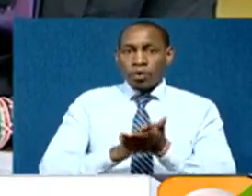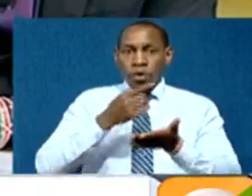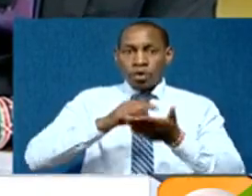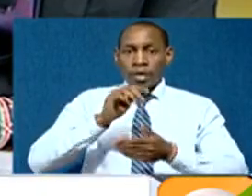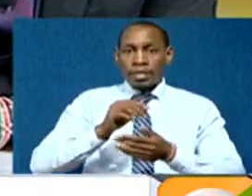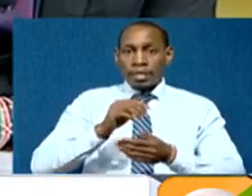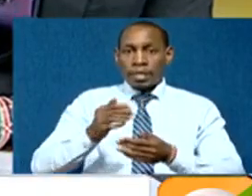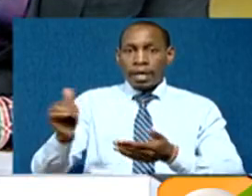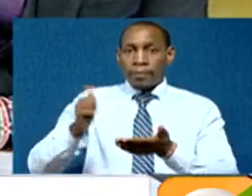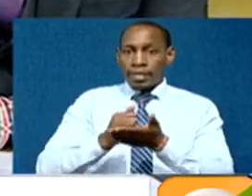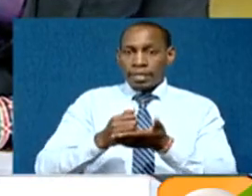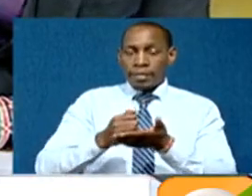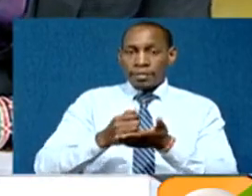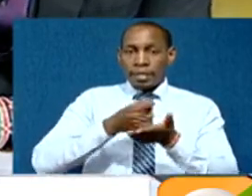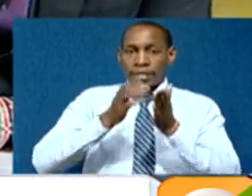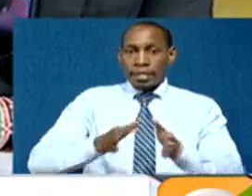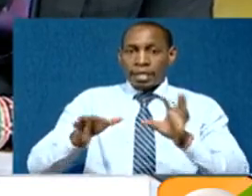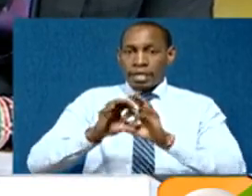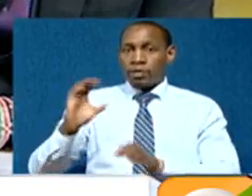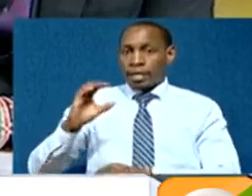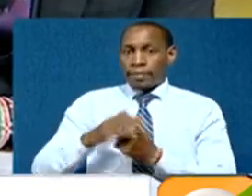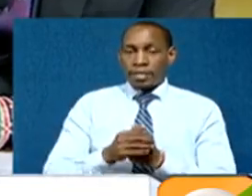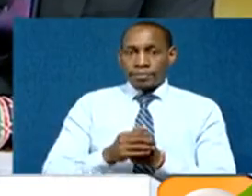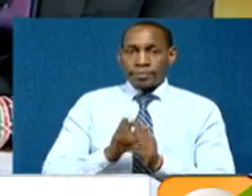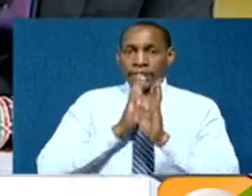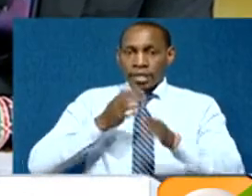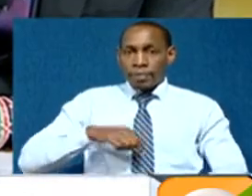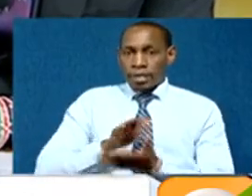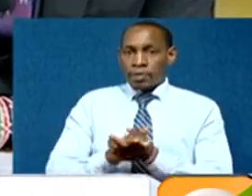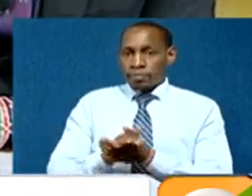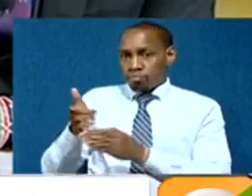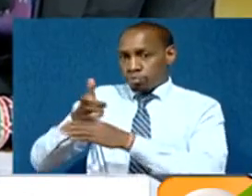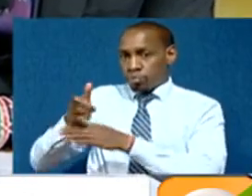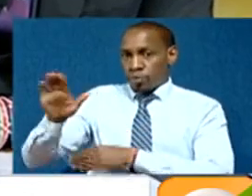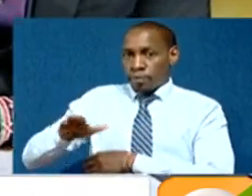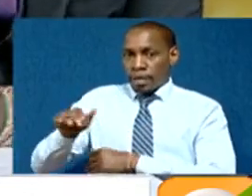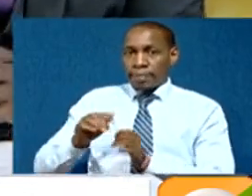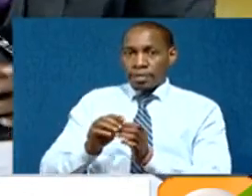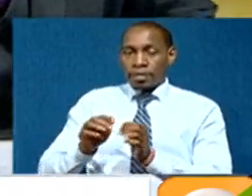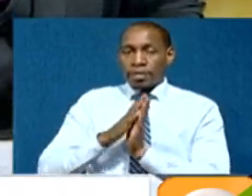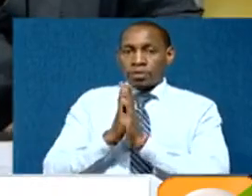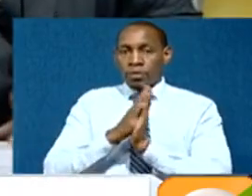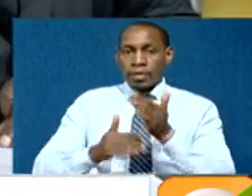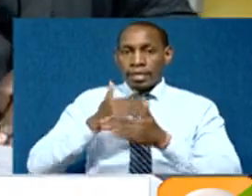appointed secretary to the cabinet. Sam Gituku followed the parliamentary proceedings. File this report.